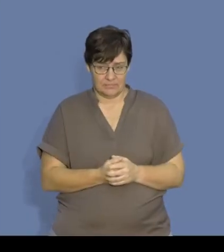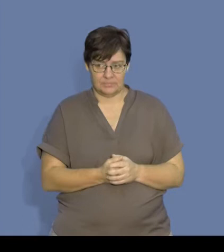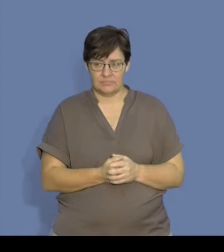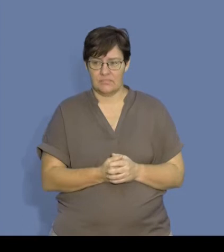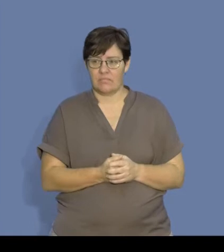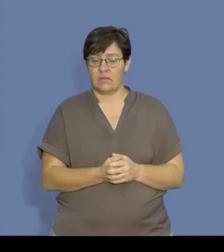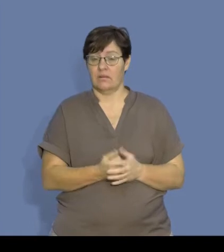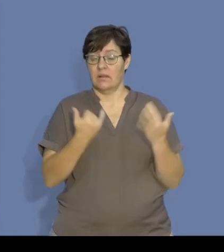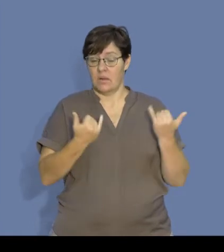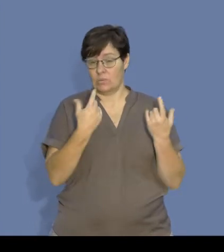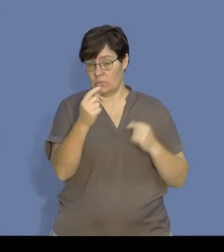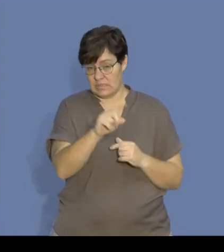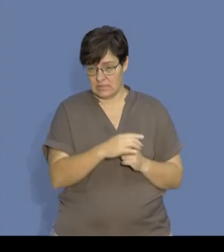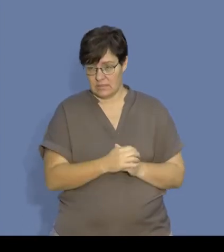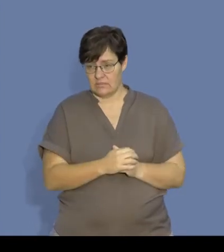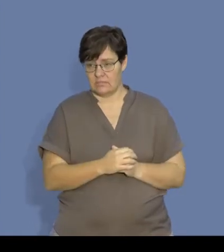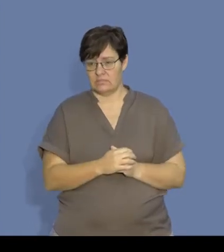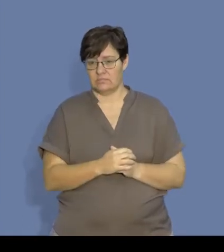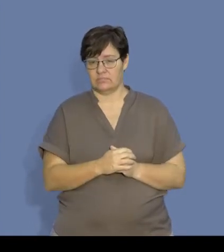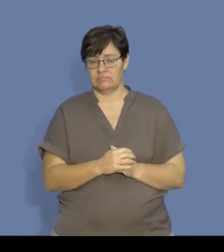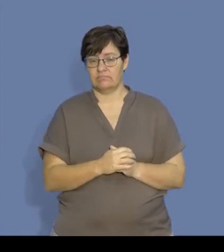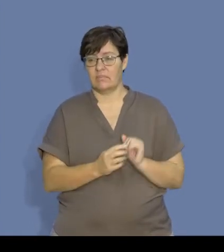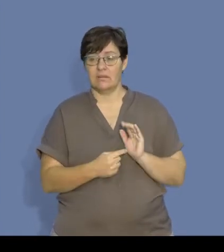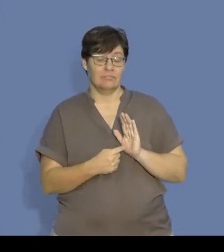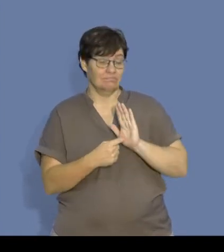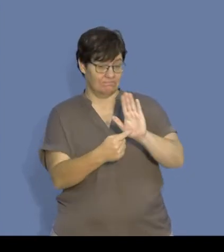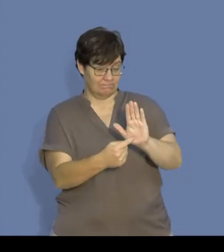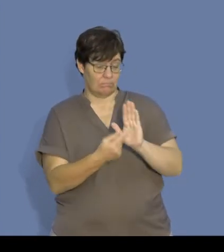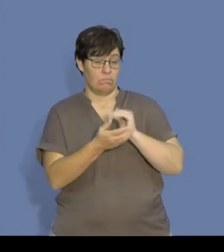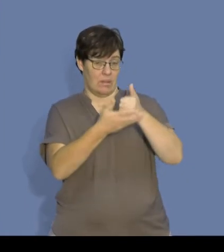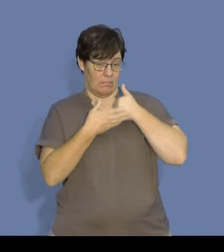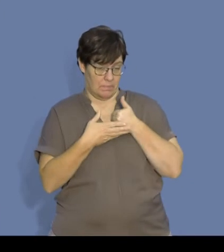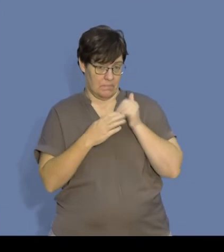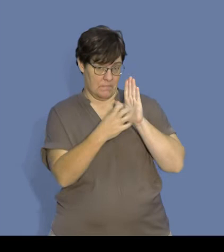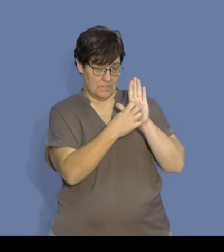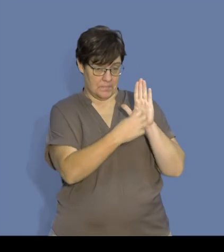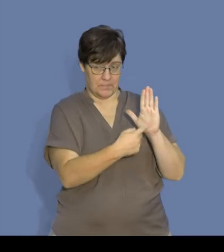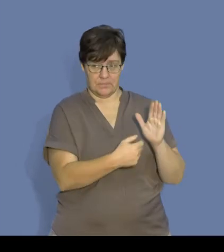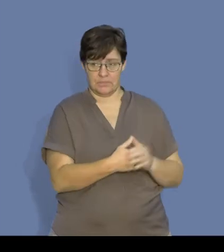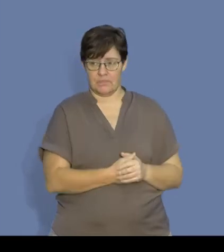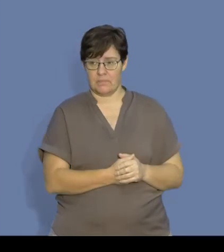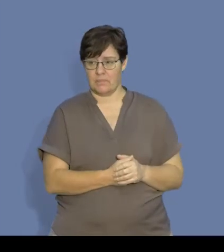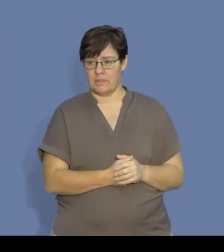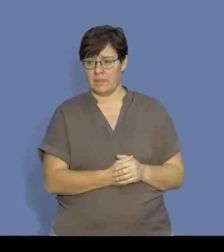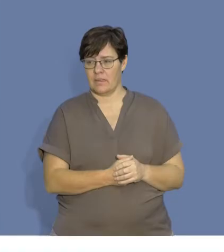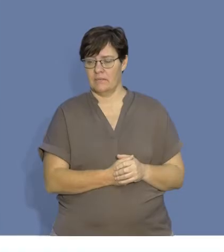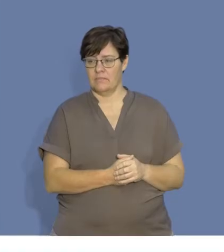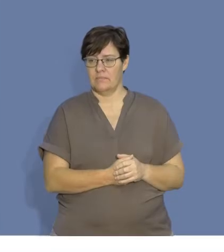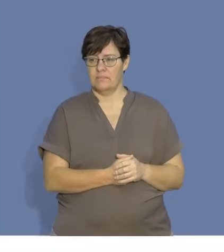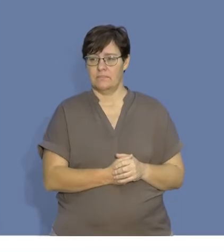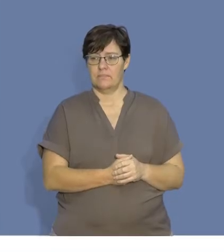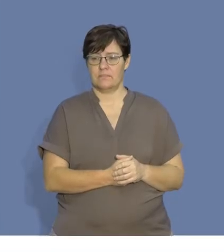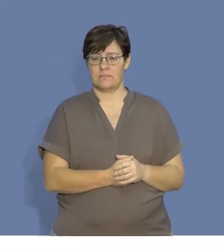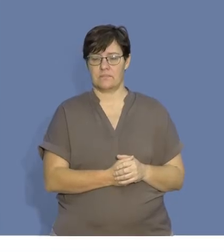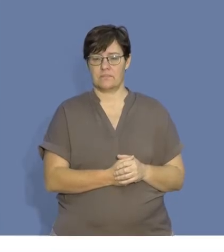What we're going to do is we're going to look at a simulation which is going to help us. So, whoopsie, that's not the one I wanted. There we